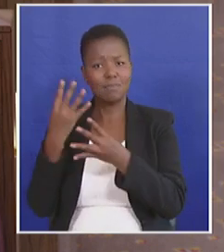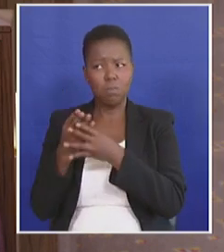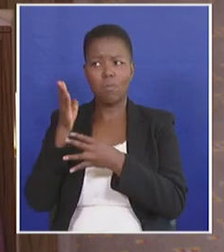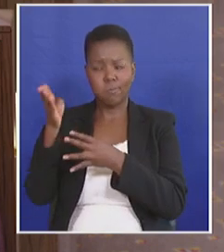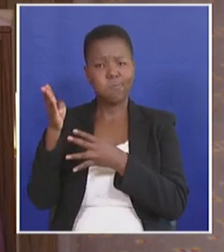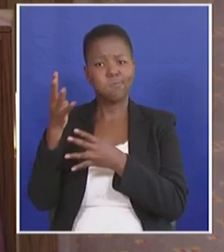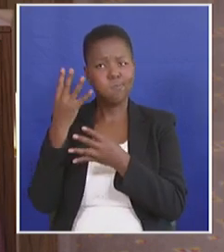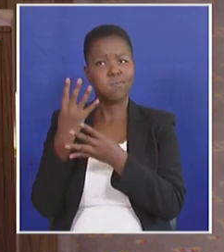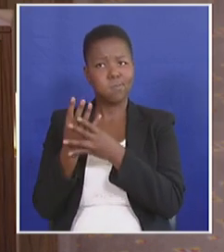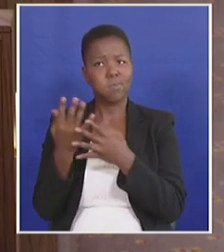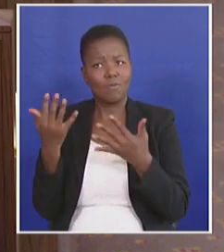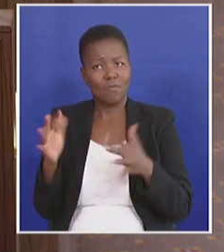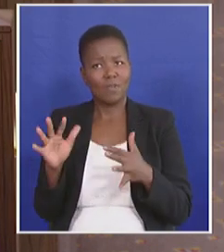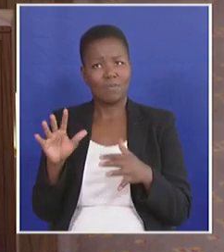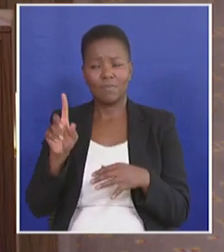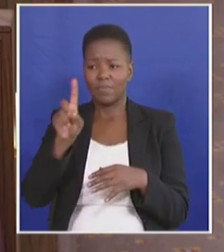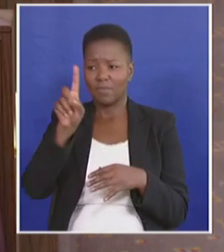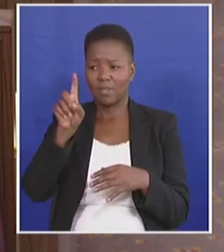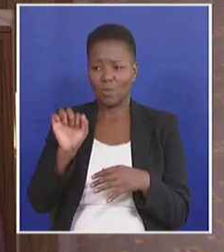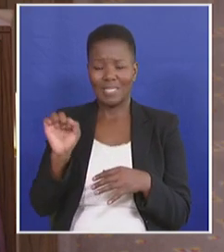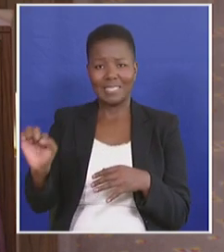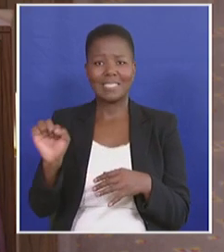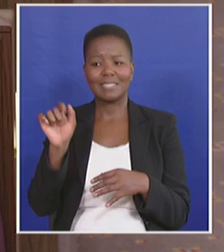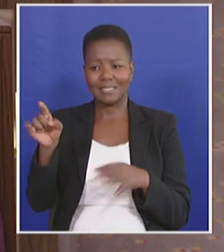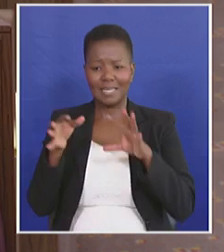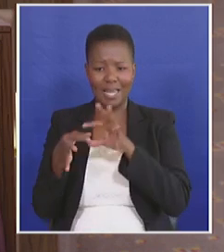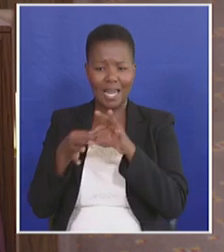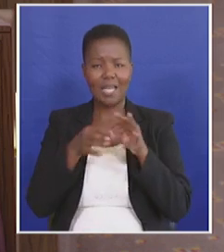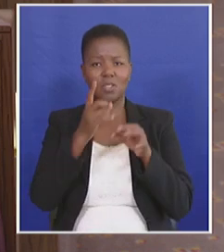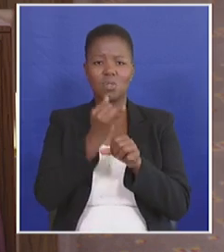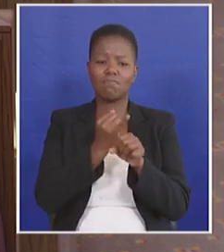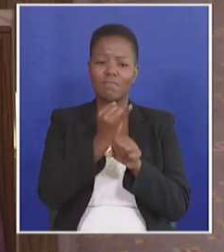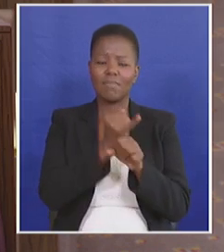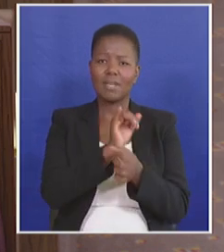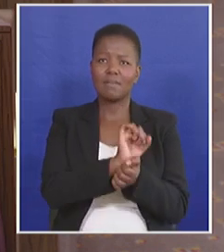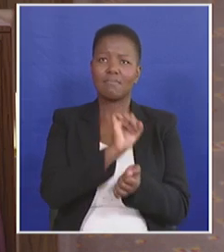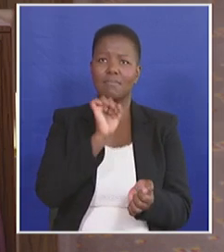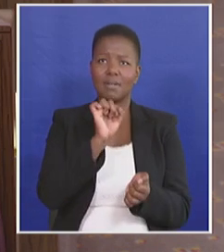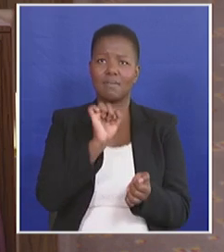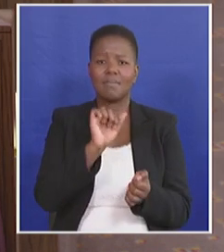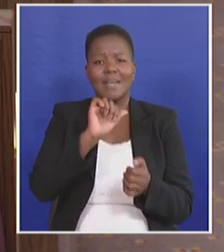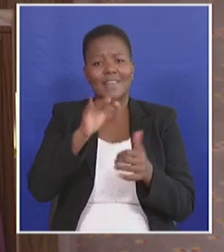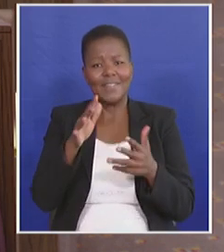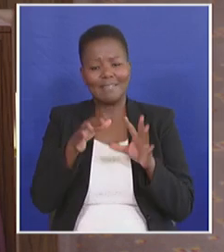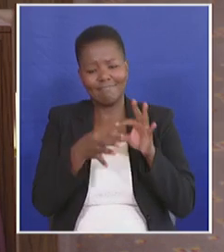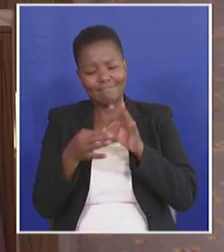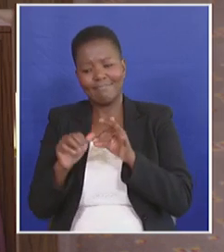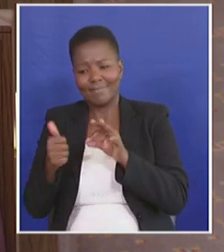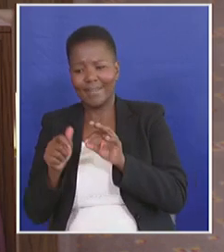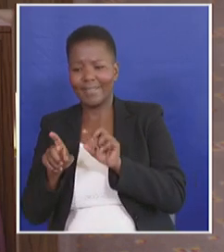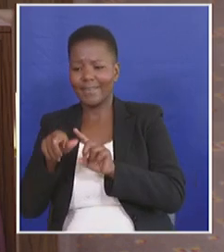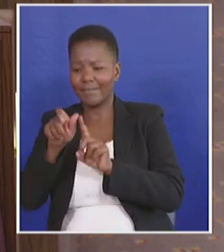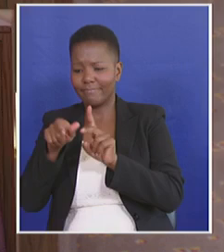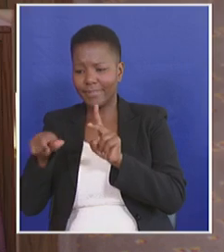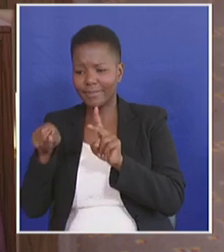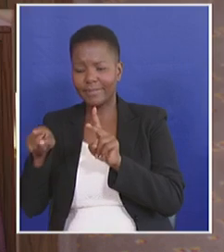sentence. And the question relates to parole, okay? And he links it to another issue of another person,